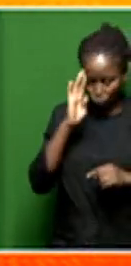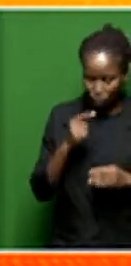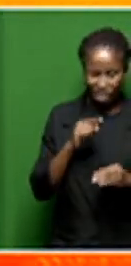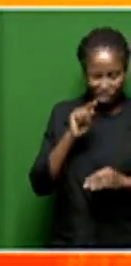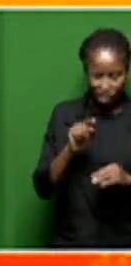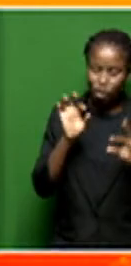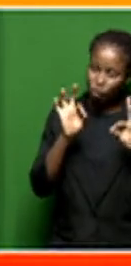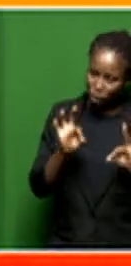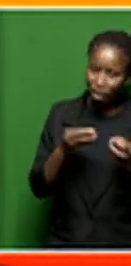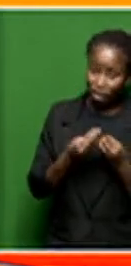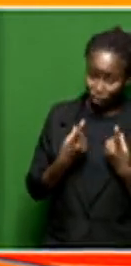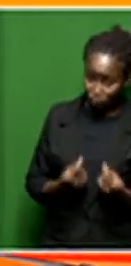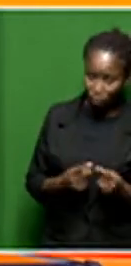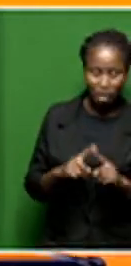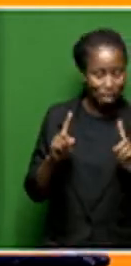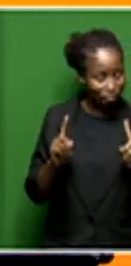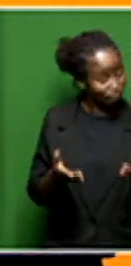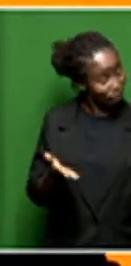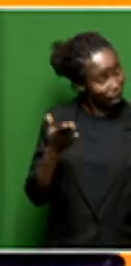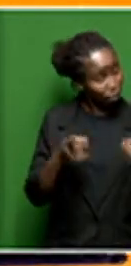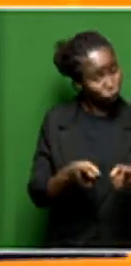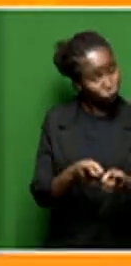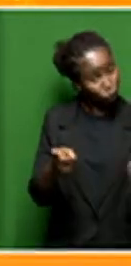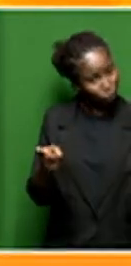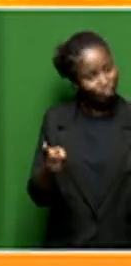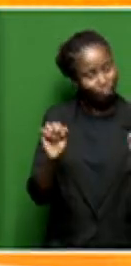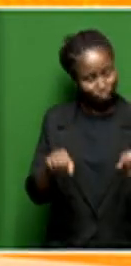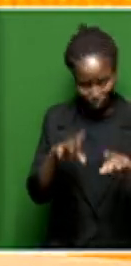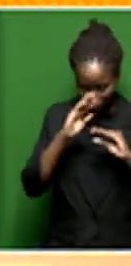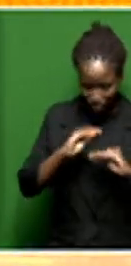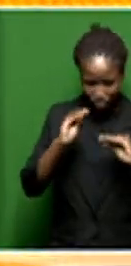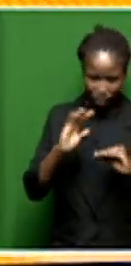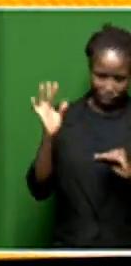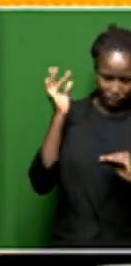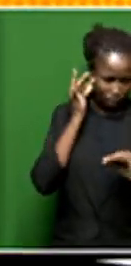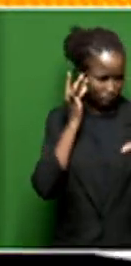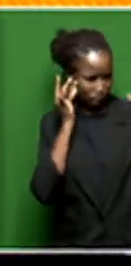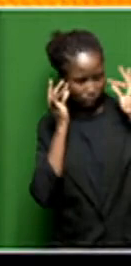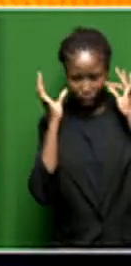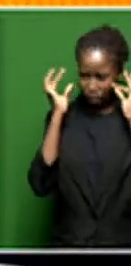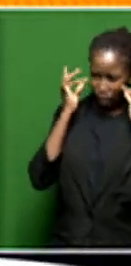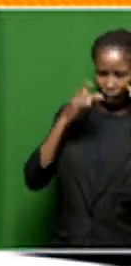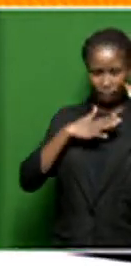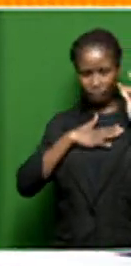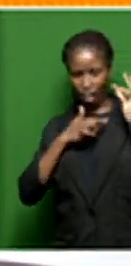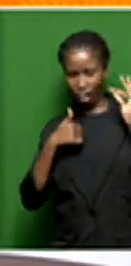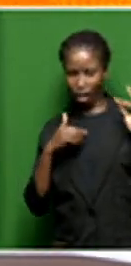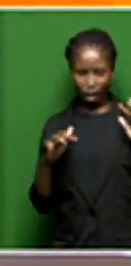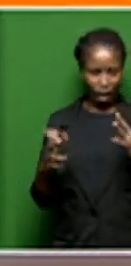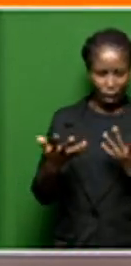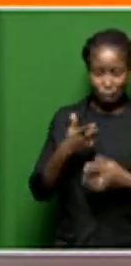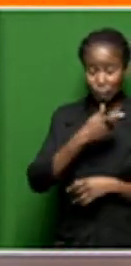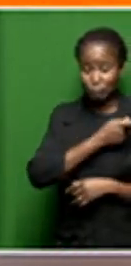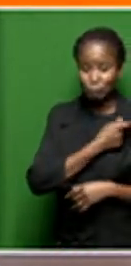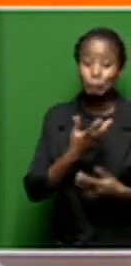right thing to do. But that's up to you, and of course the education and what you hear and what you read and what you feel about getting this